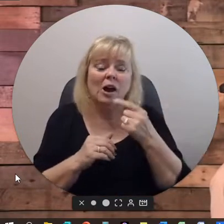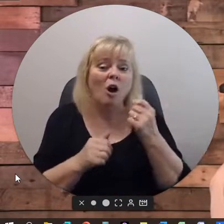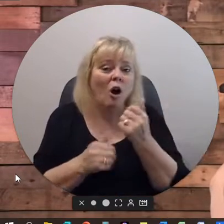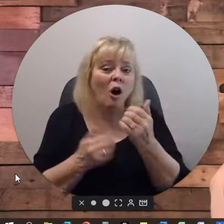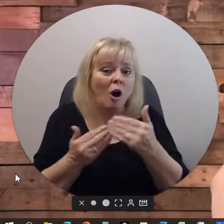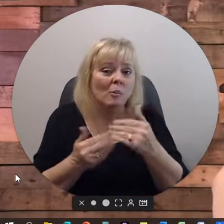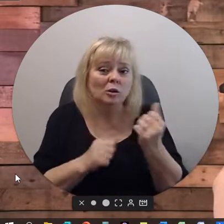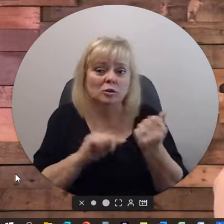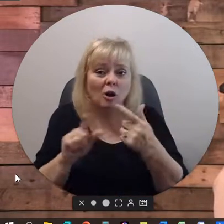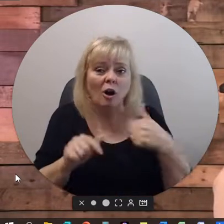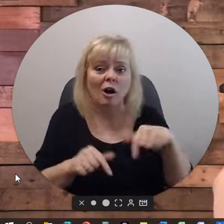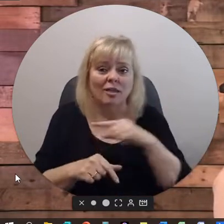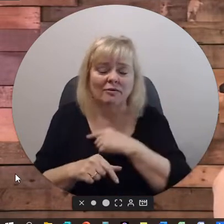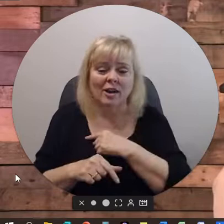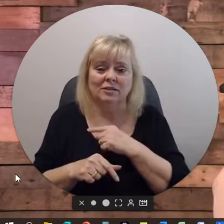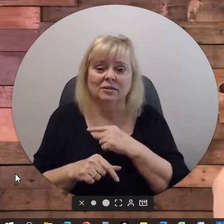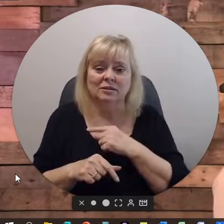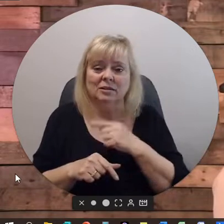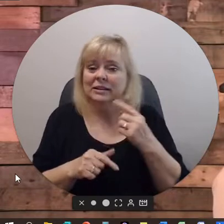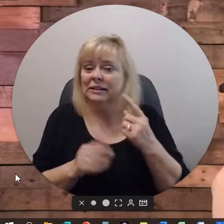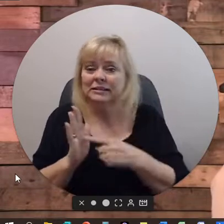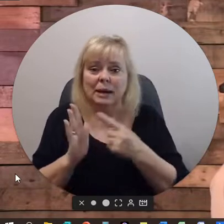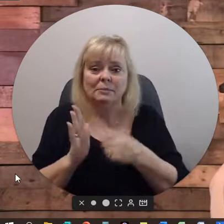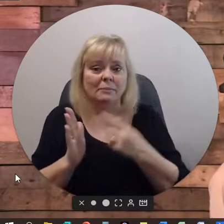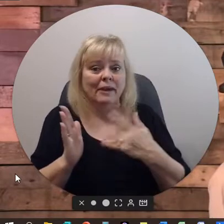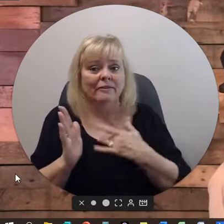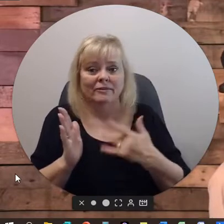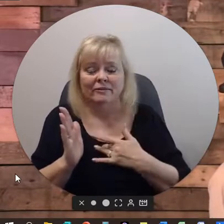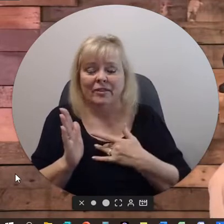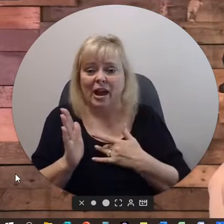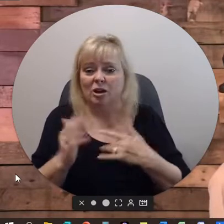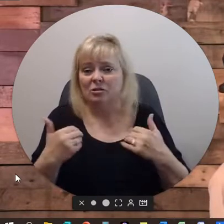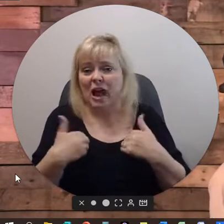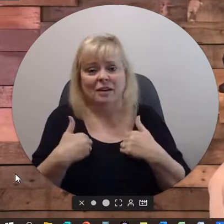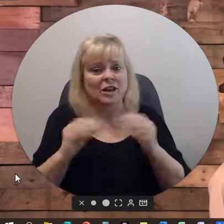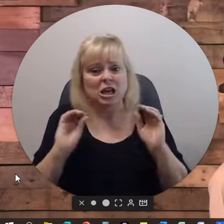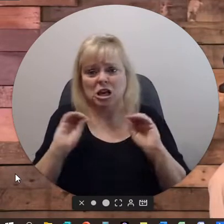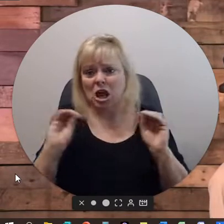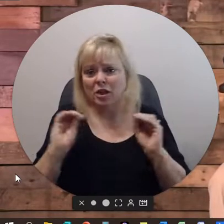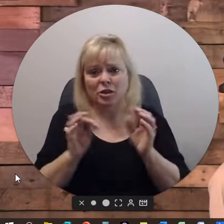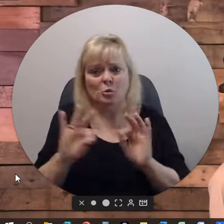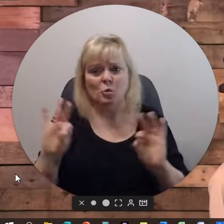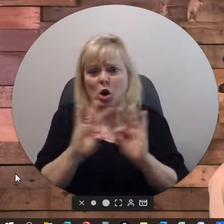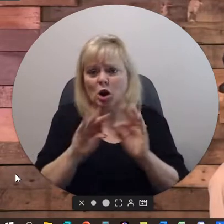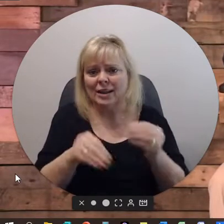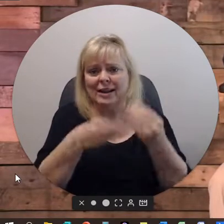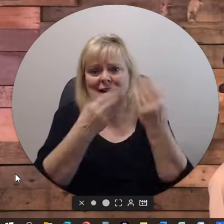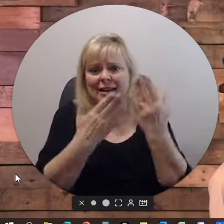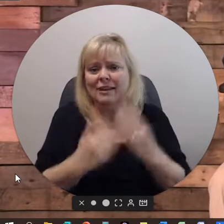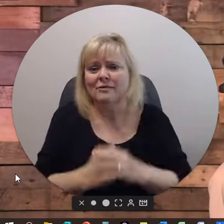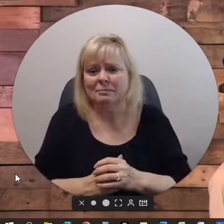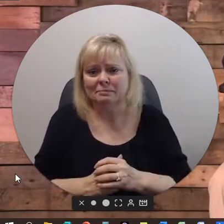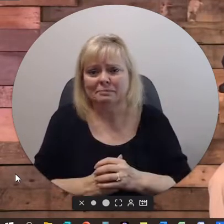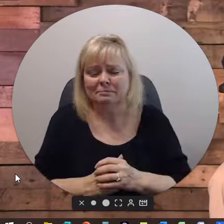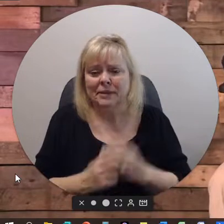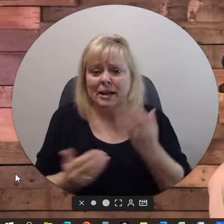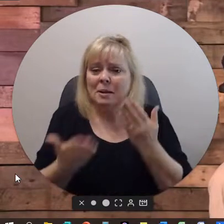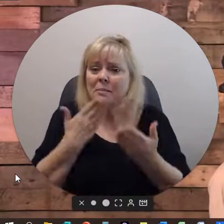another have felt that we had nothing to give. Maybe it was because we were